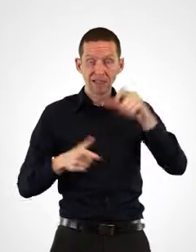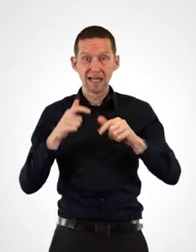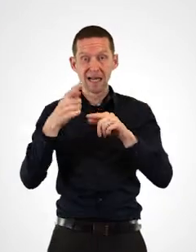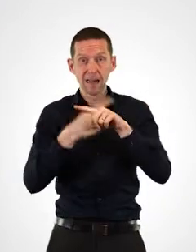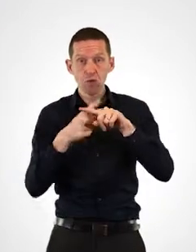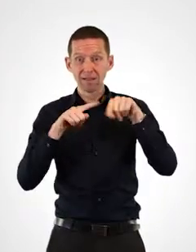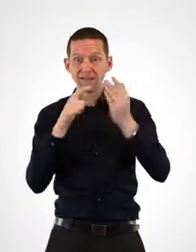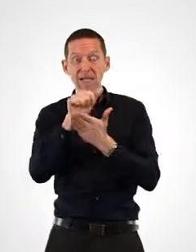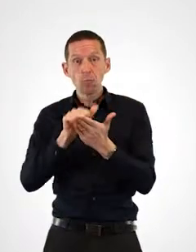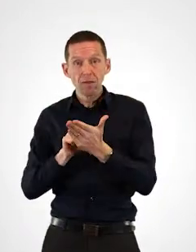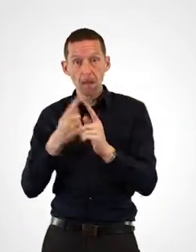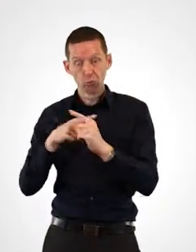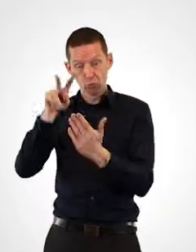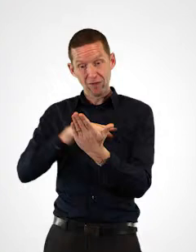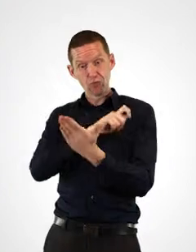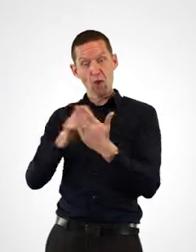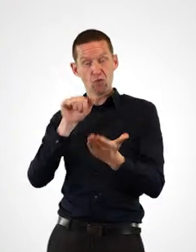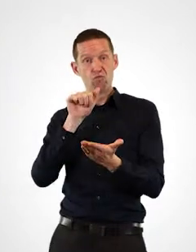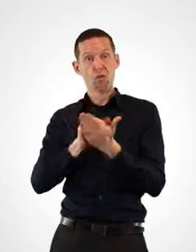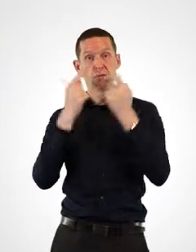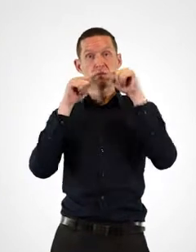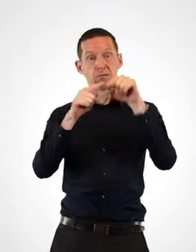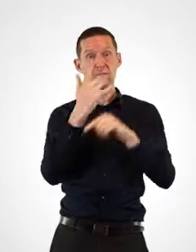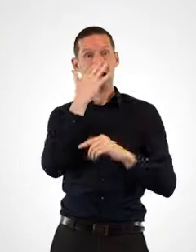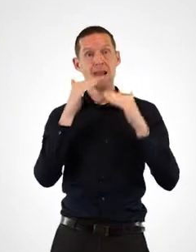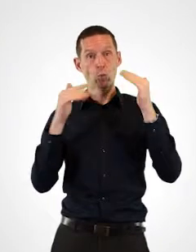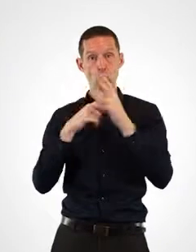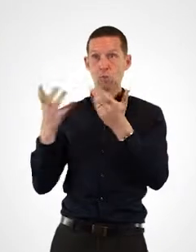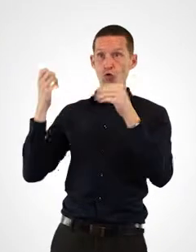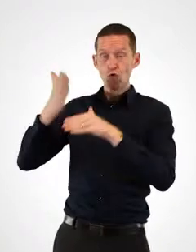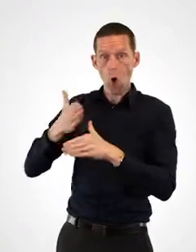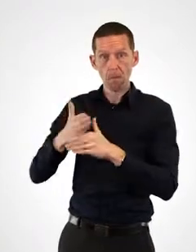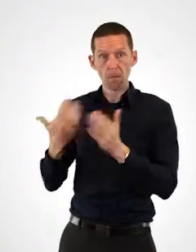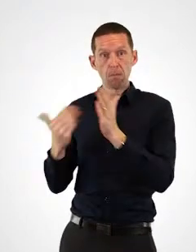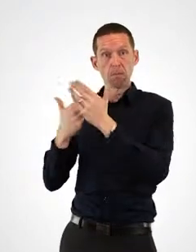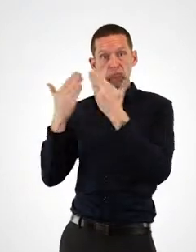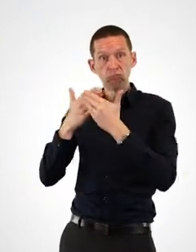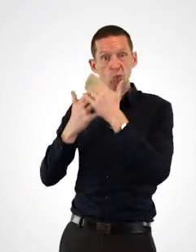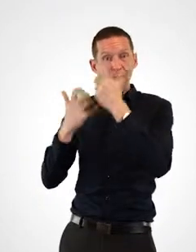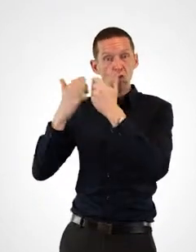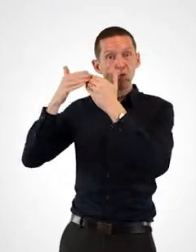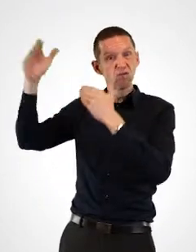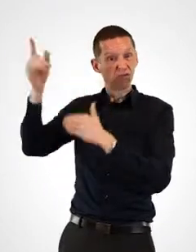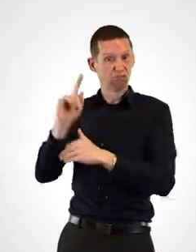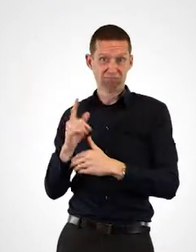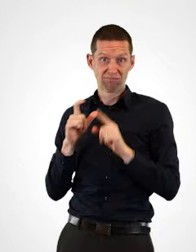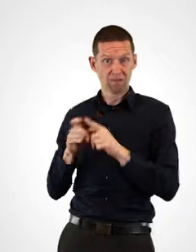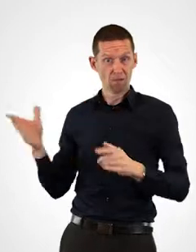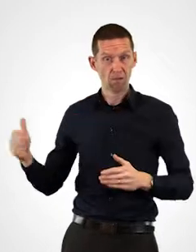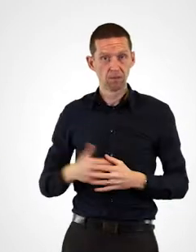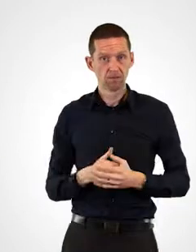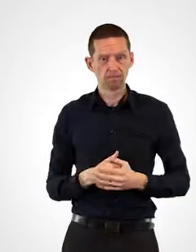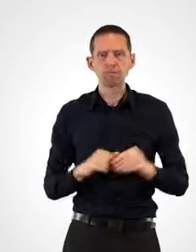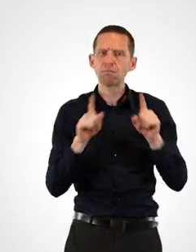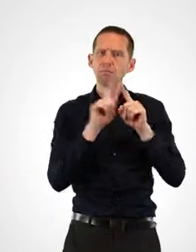and most importantly, reading and writing at the level you need to get a job to do further education. And I think that one of the things we always talk about when